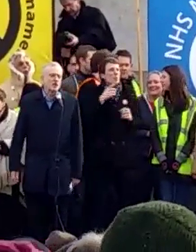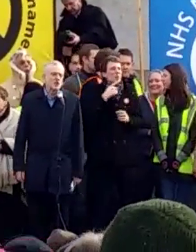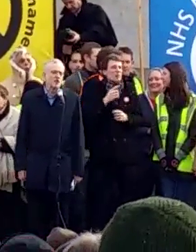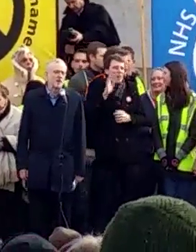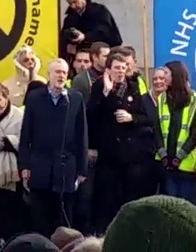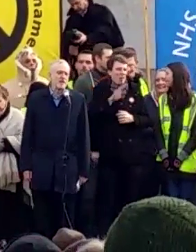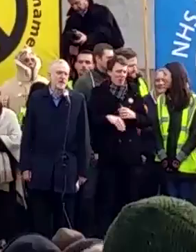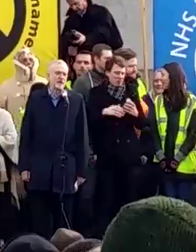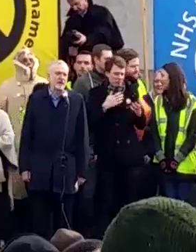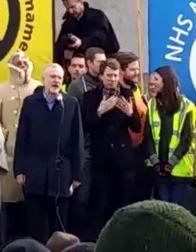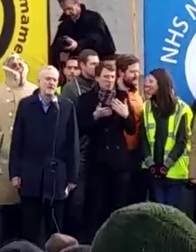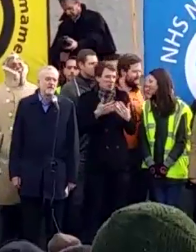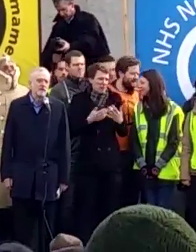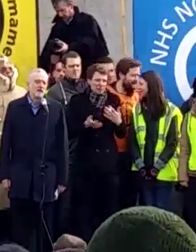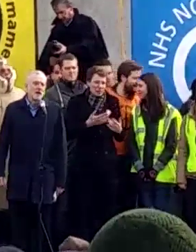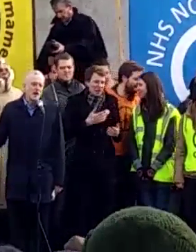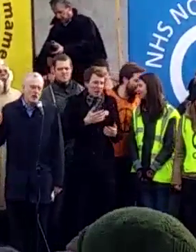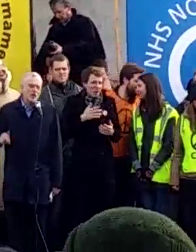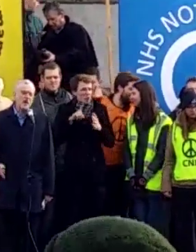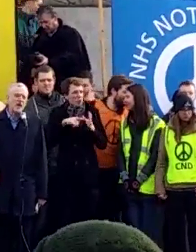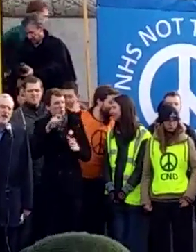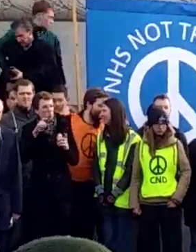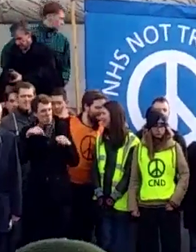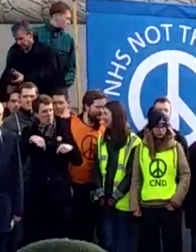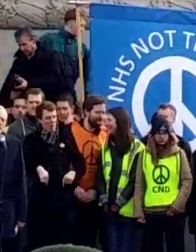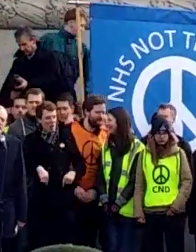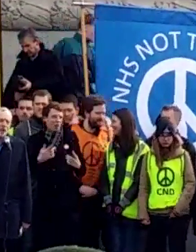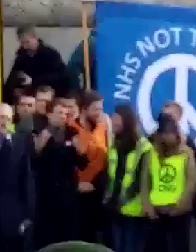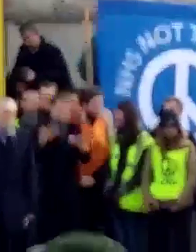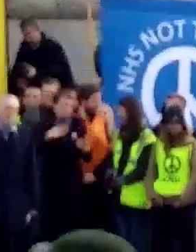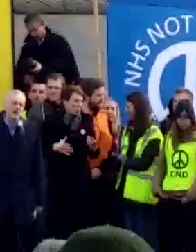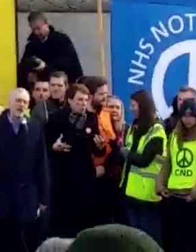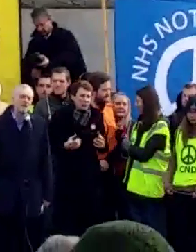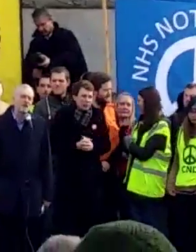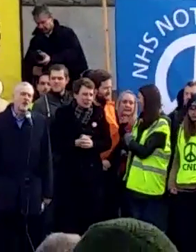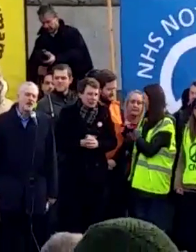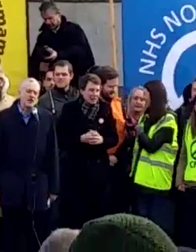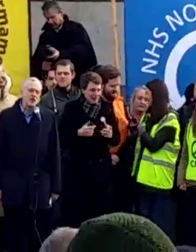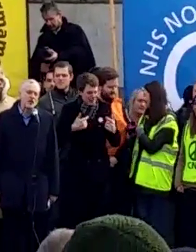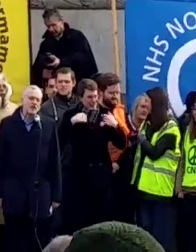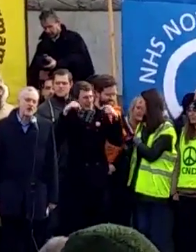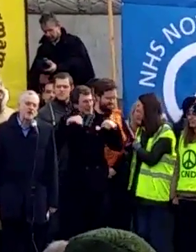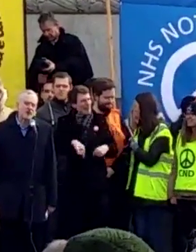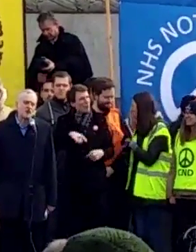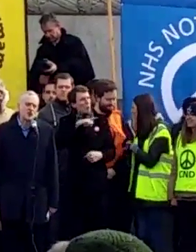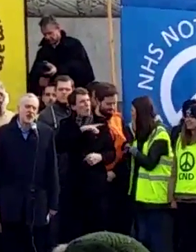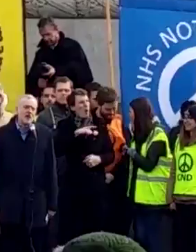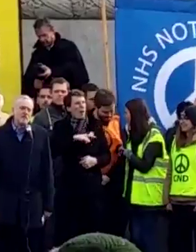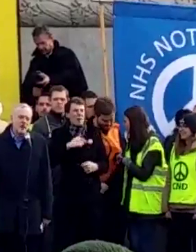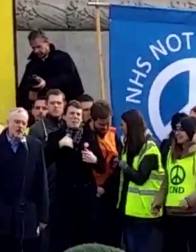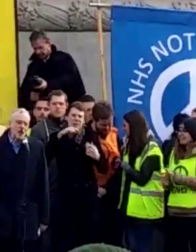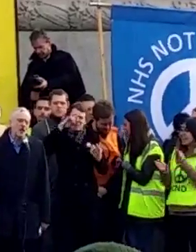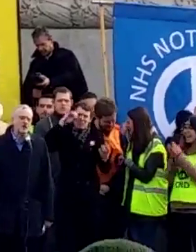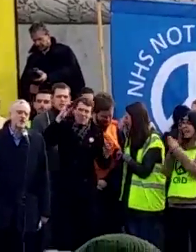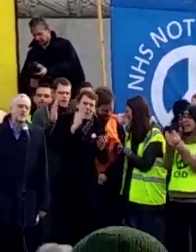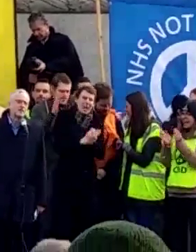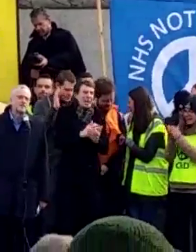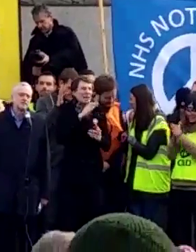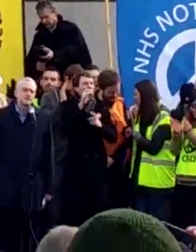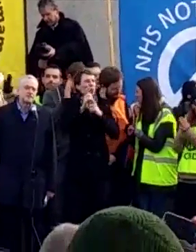maybe you shouldn't really be there. I want to be here because of my belief in a nuclear-free future.